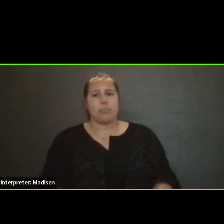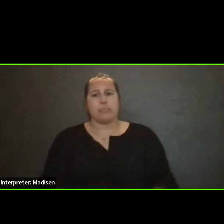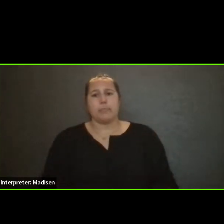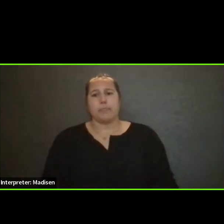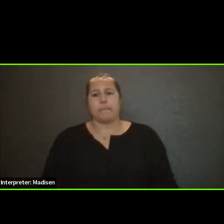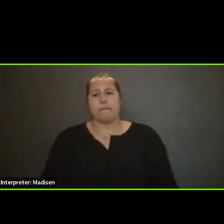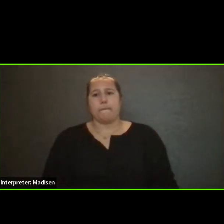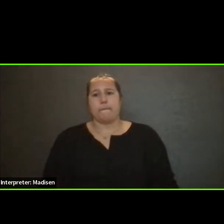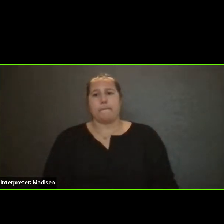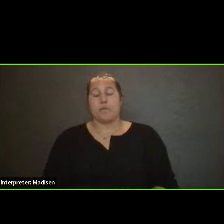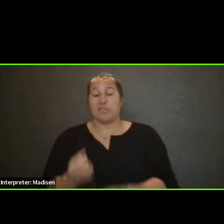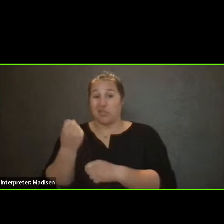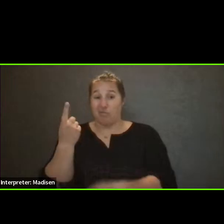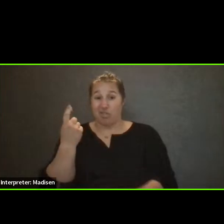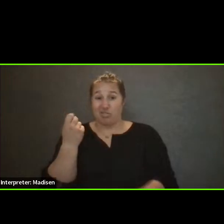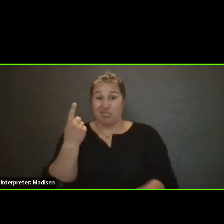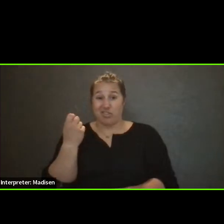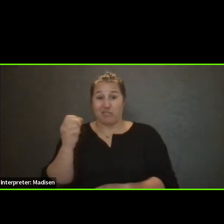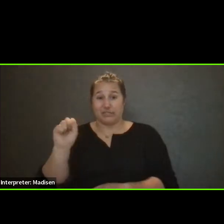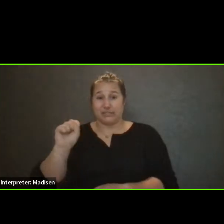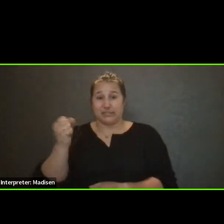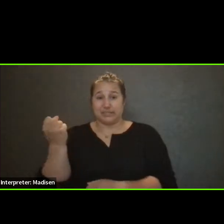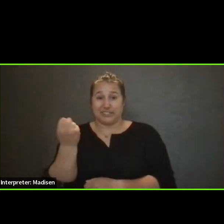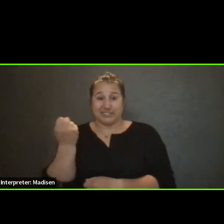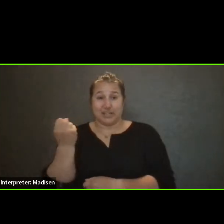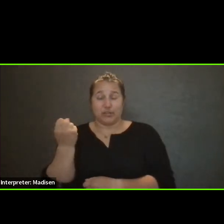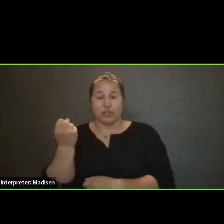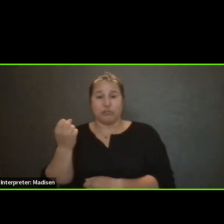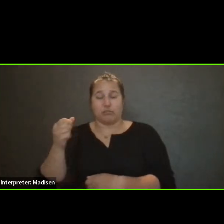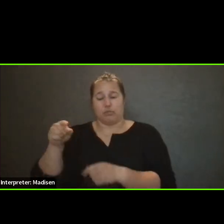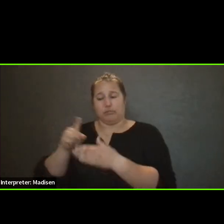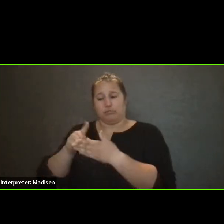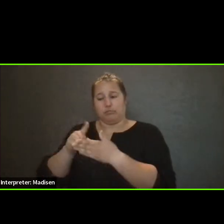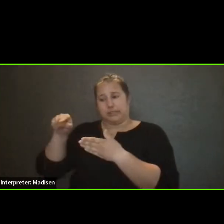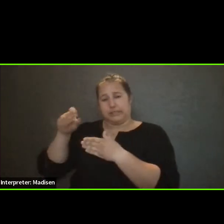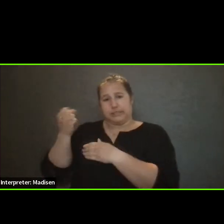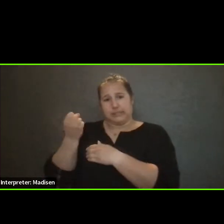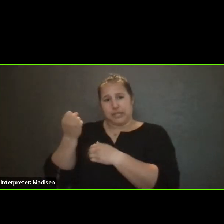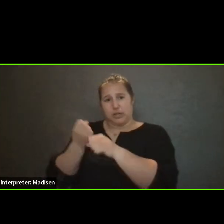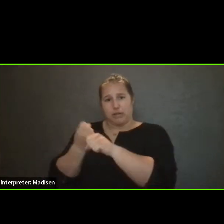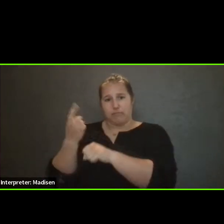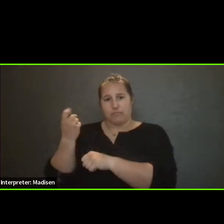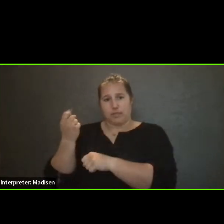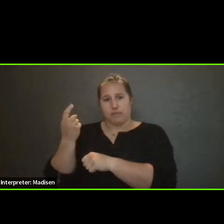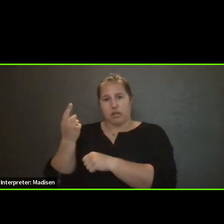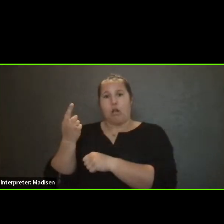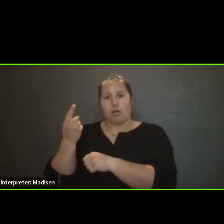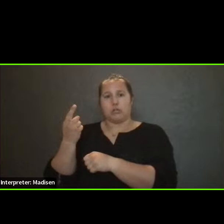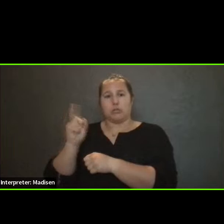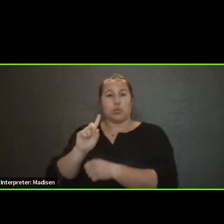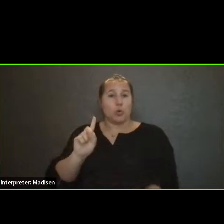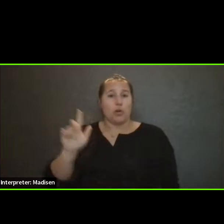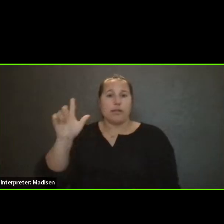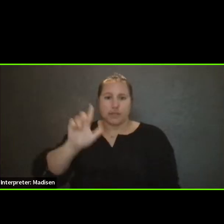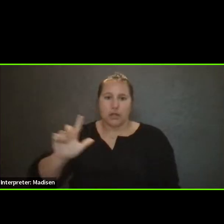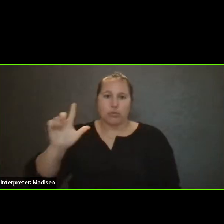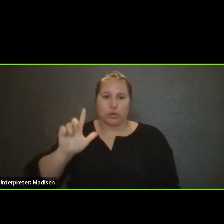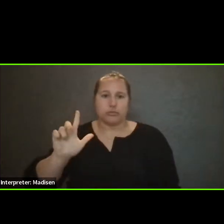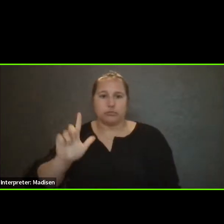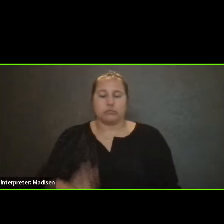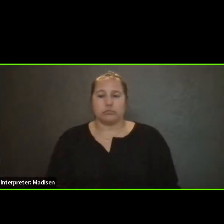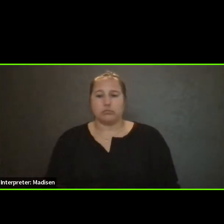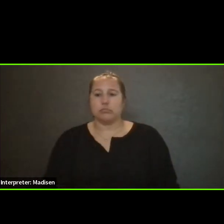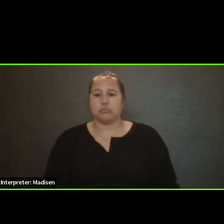11 o'clock on Saturday. Yeah. It's not in this room, it's in this room again. Okay. Super.